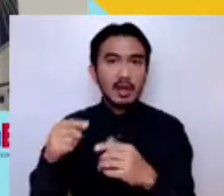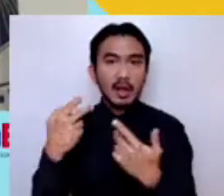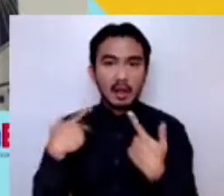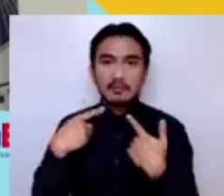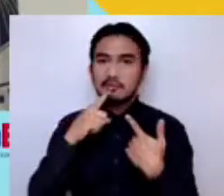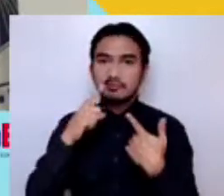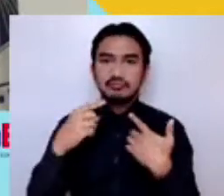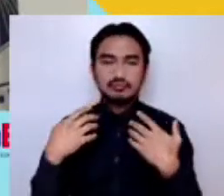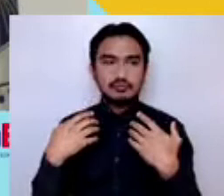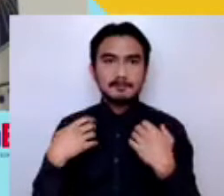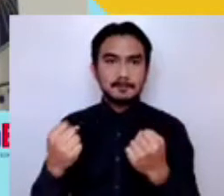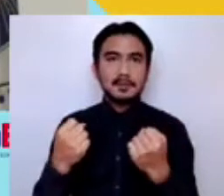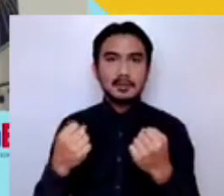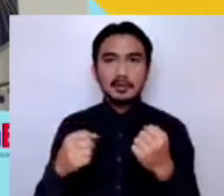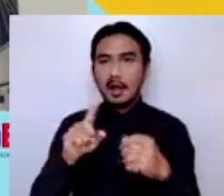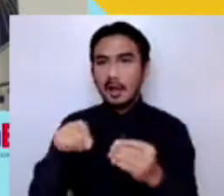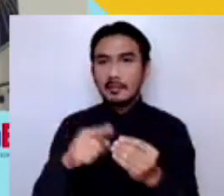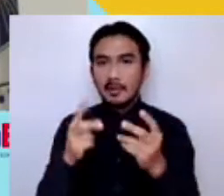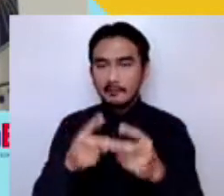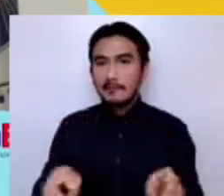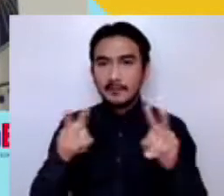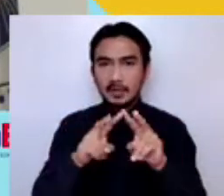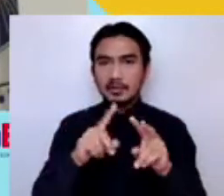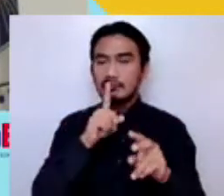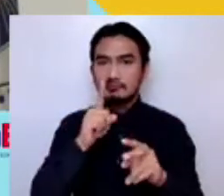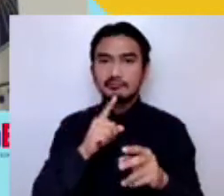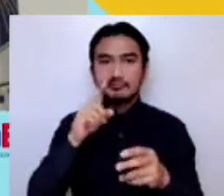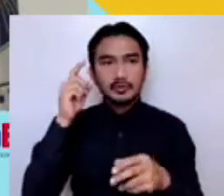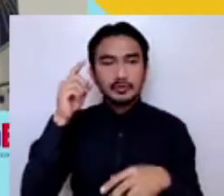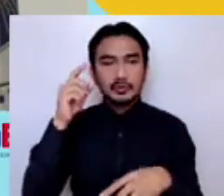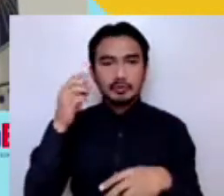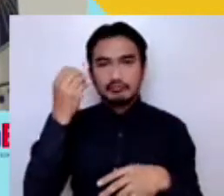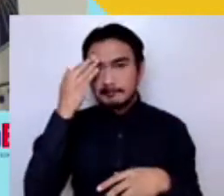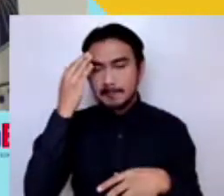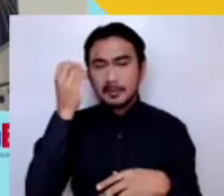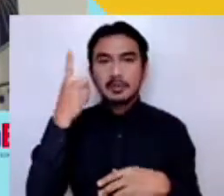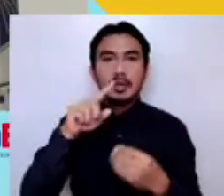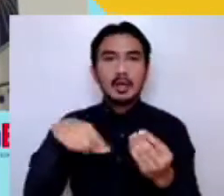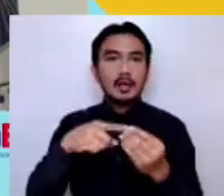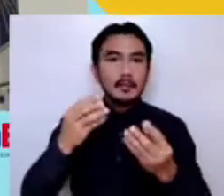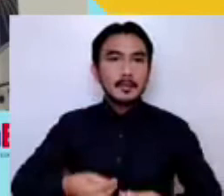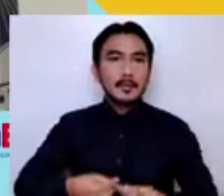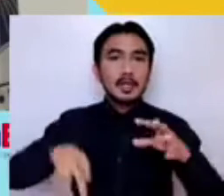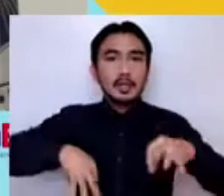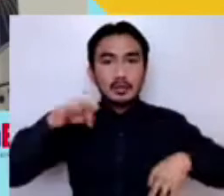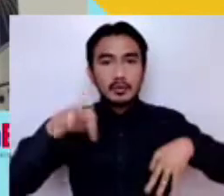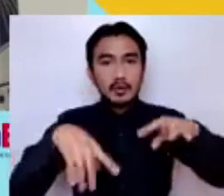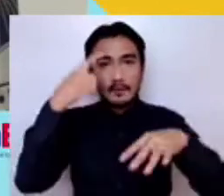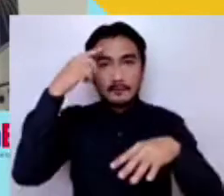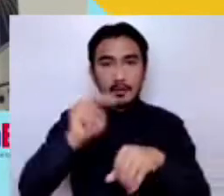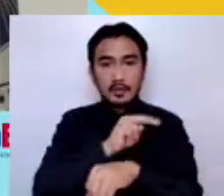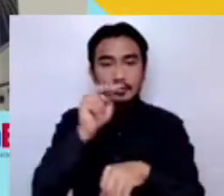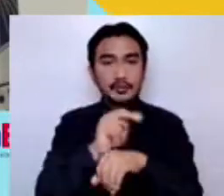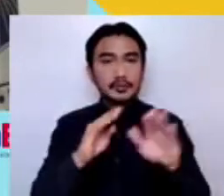desired values and competencies that will enable them to contribute meaningfully to nation building. And it is